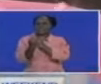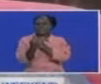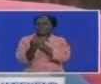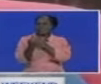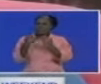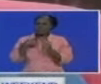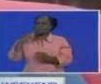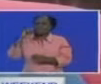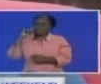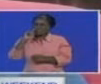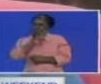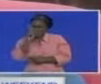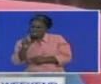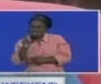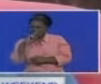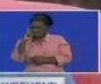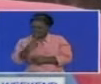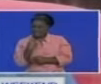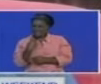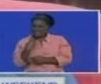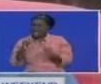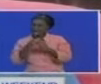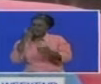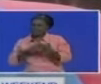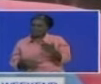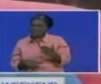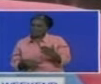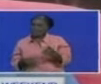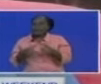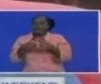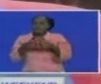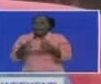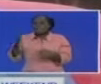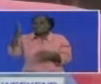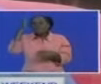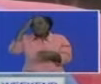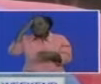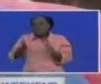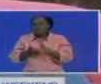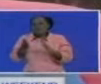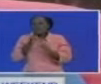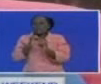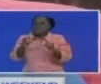sisi tukaanza kujiuliza, what is going on? Lakini atu kujua abruptly,